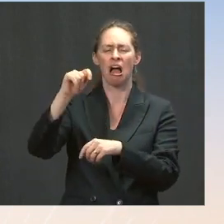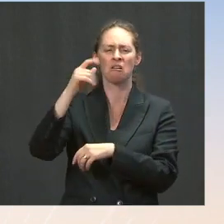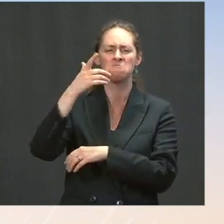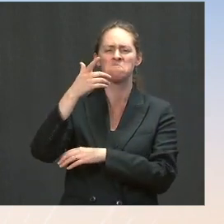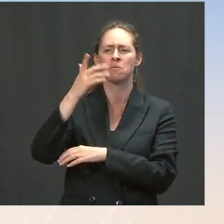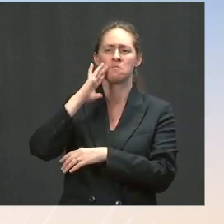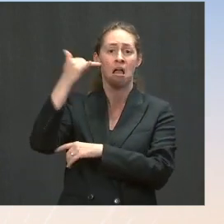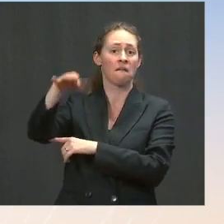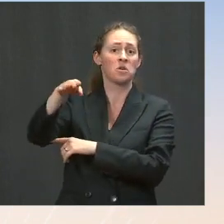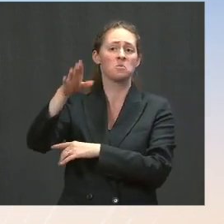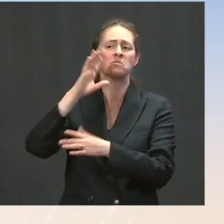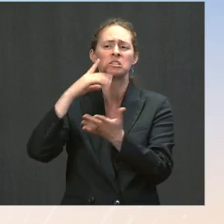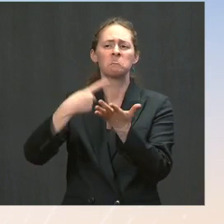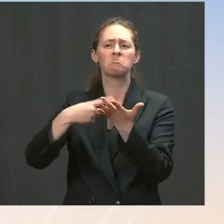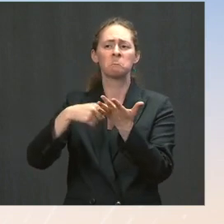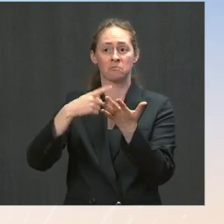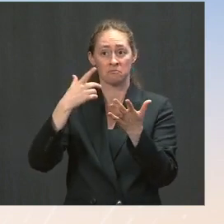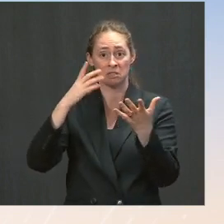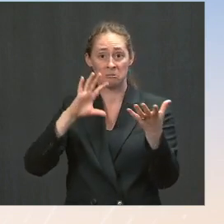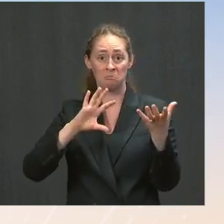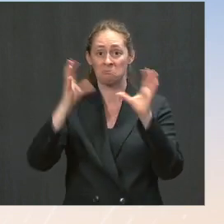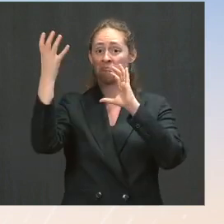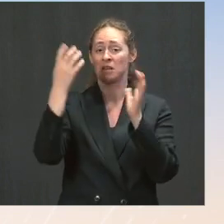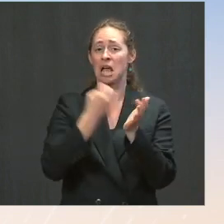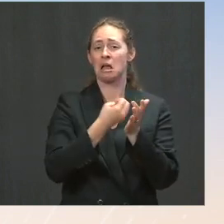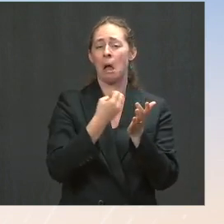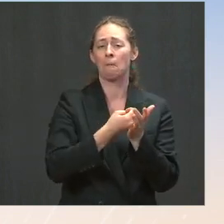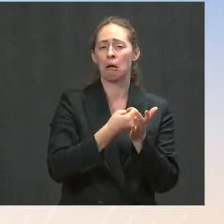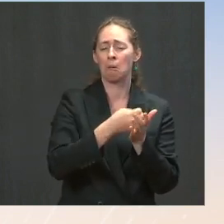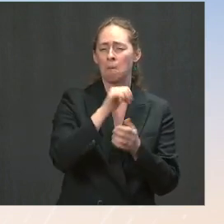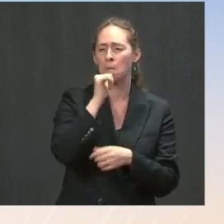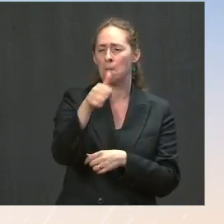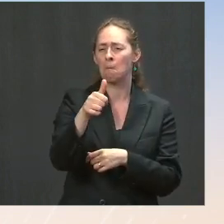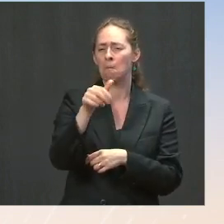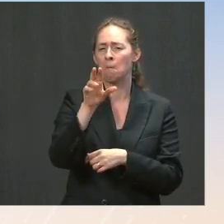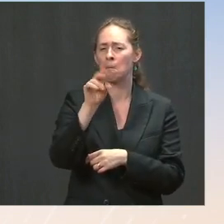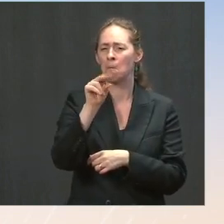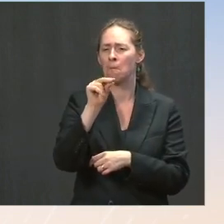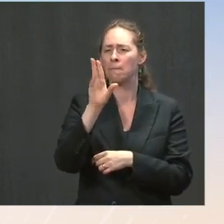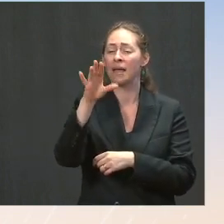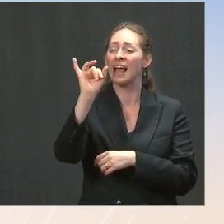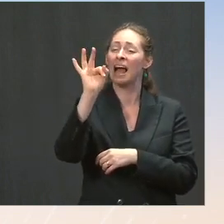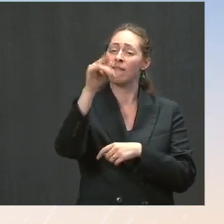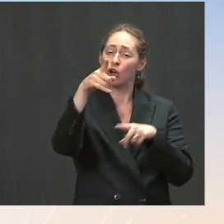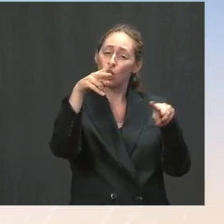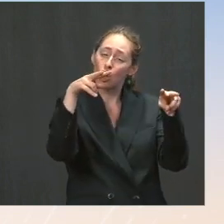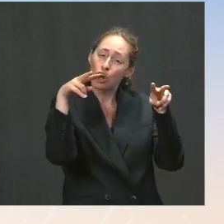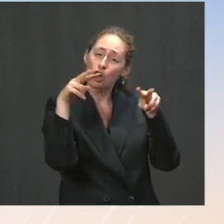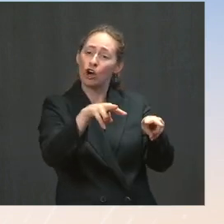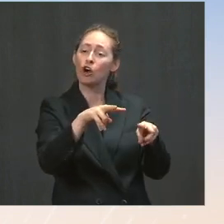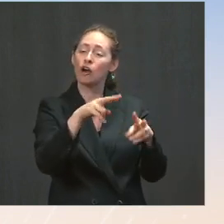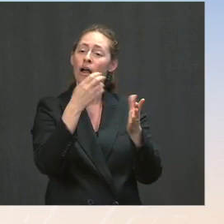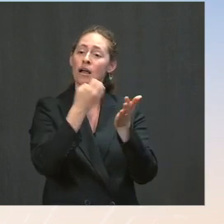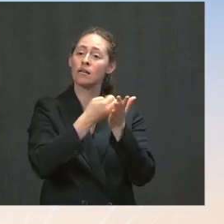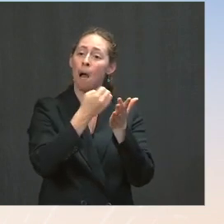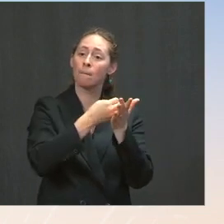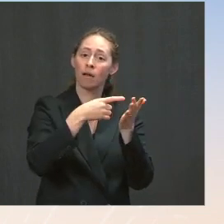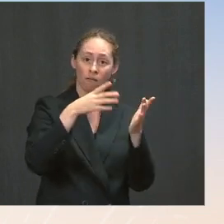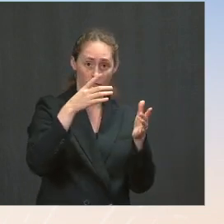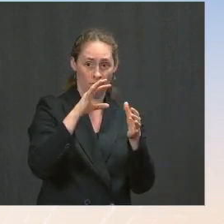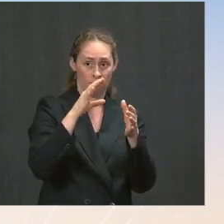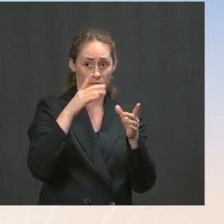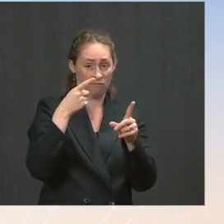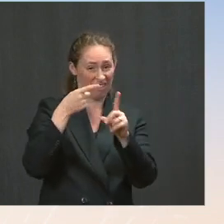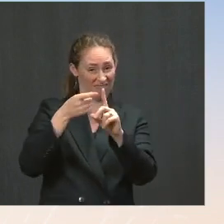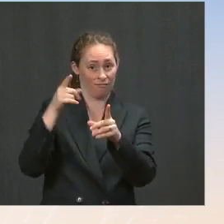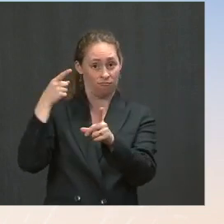will also say that as we've looked at kind of the economic impact of the Delta variant, one of the things we've looked